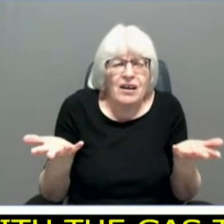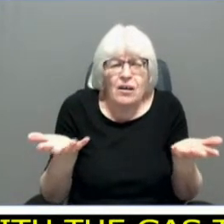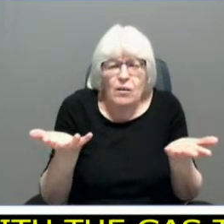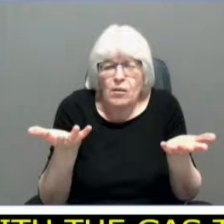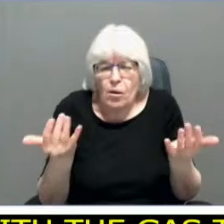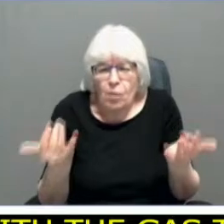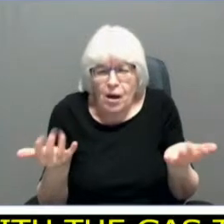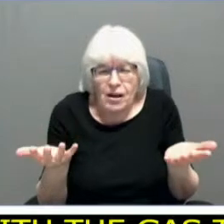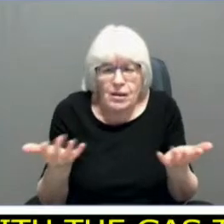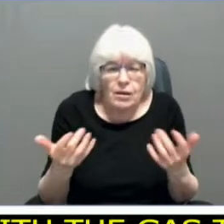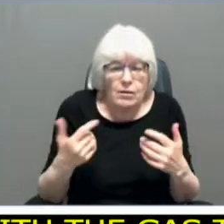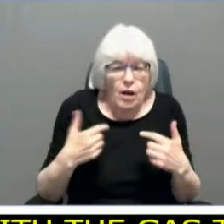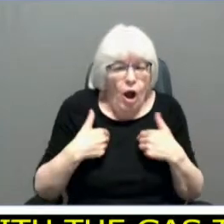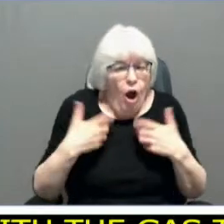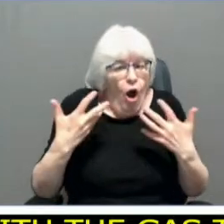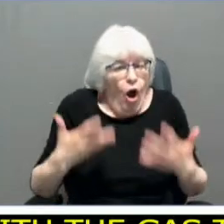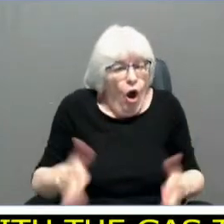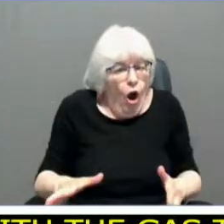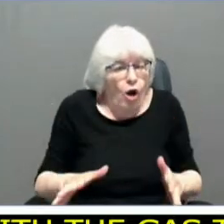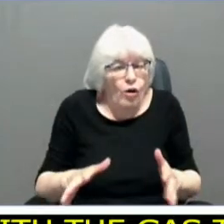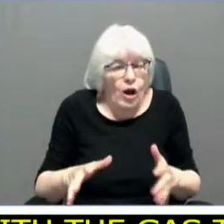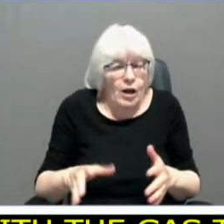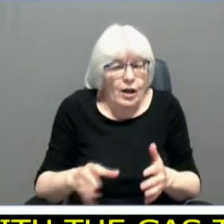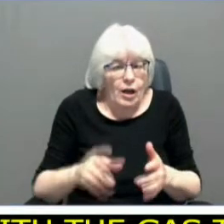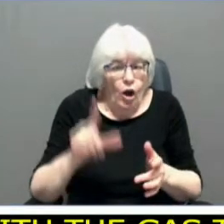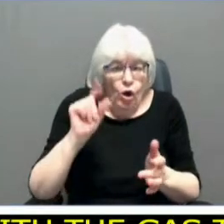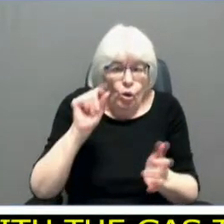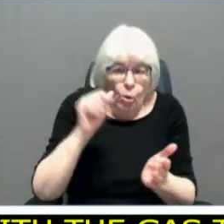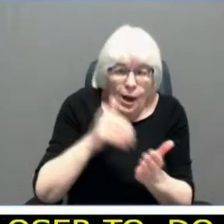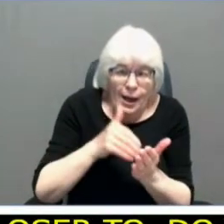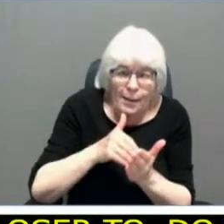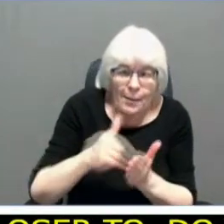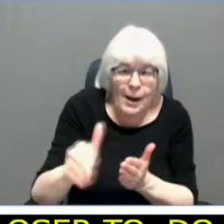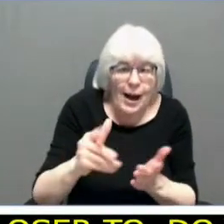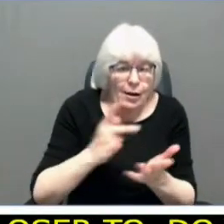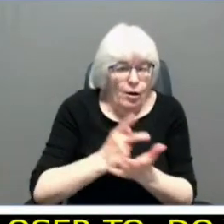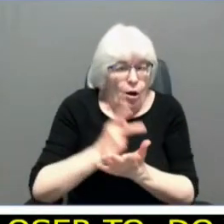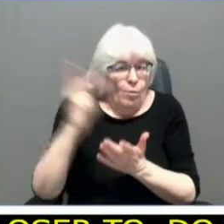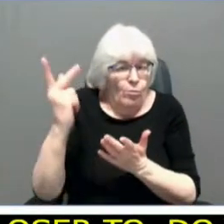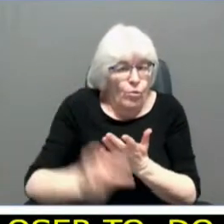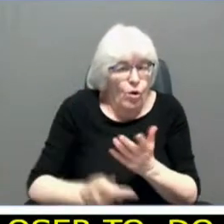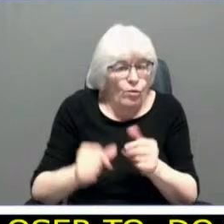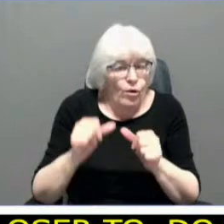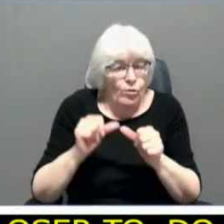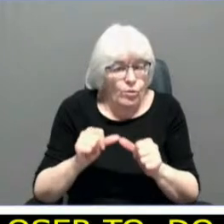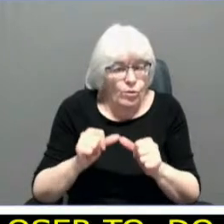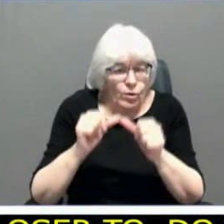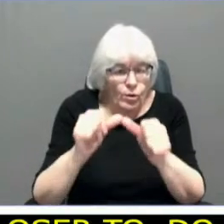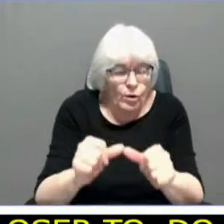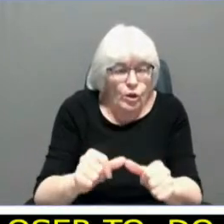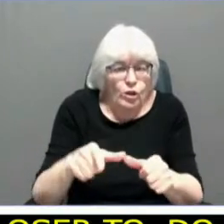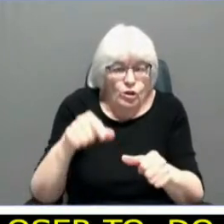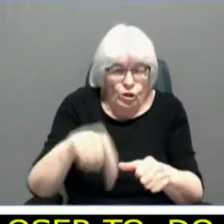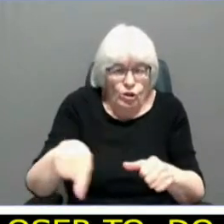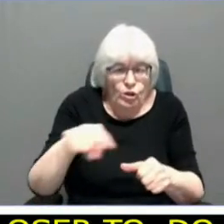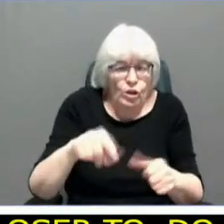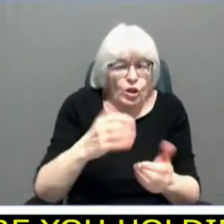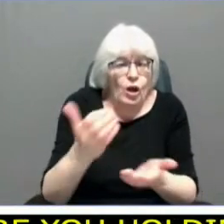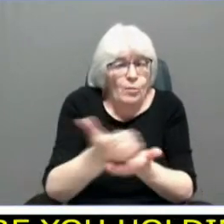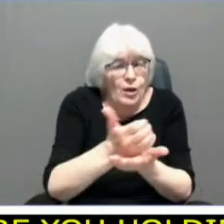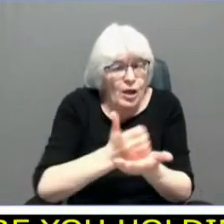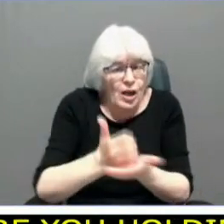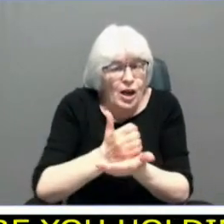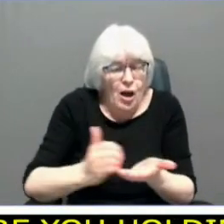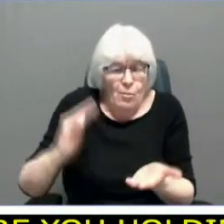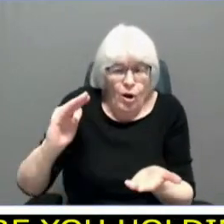program that we could get out quickly through June and get to certainly low income people that are most vulnerable, whether it be senior citizens,